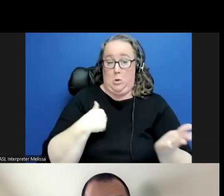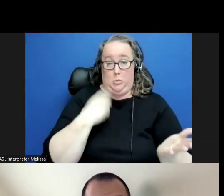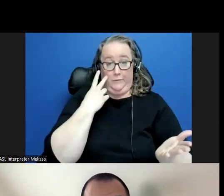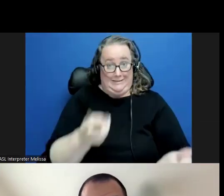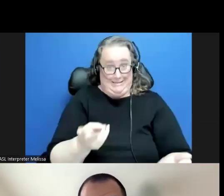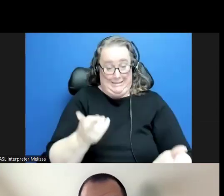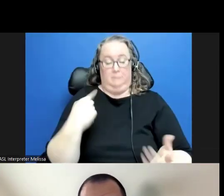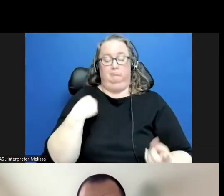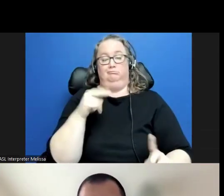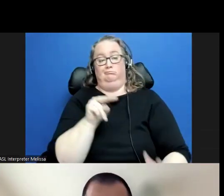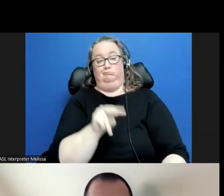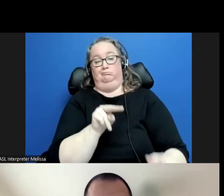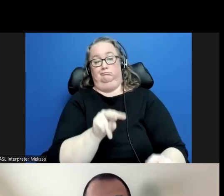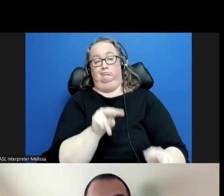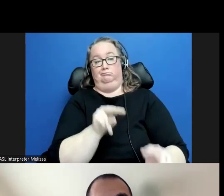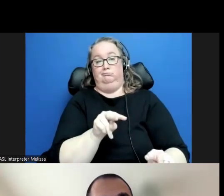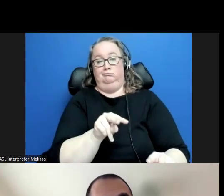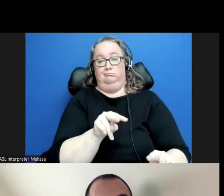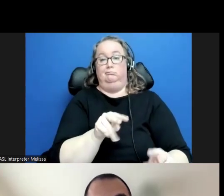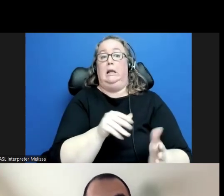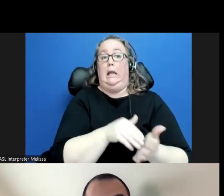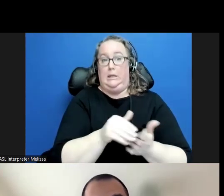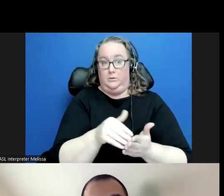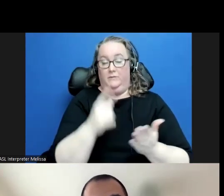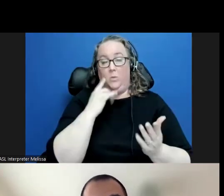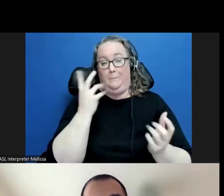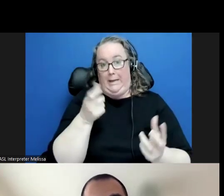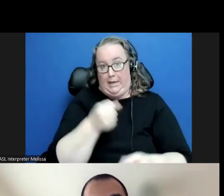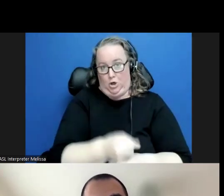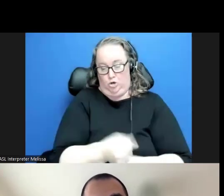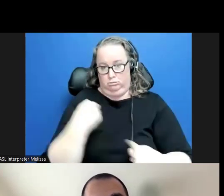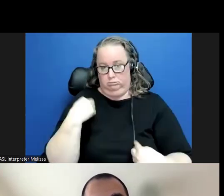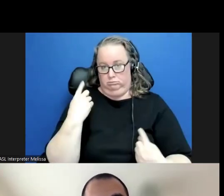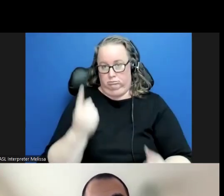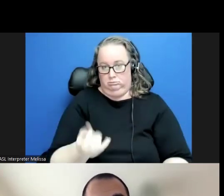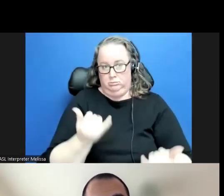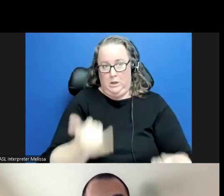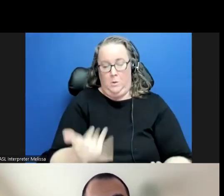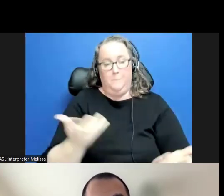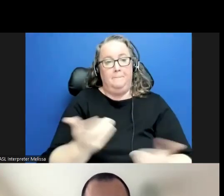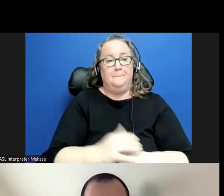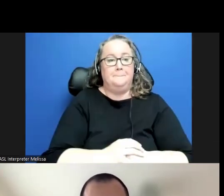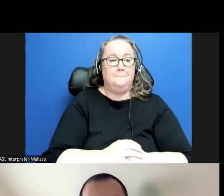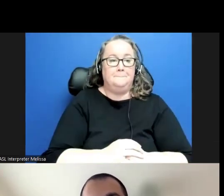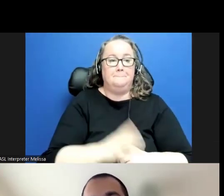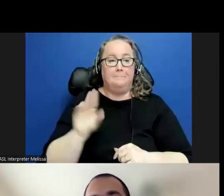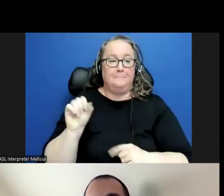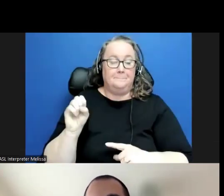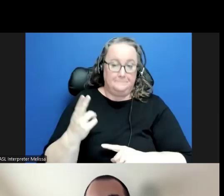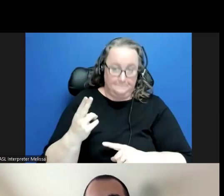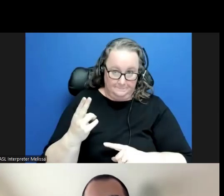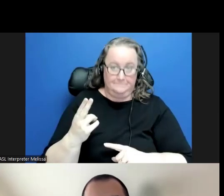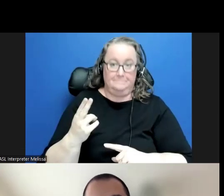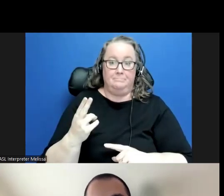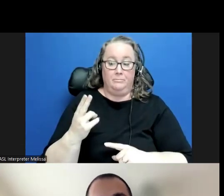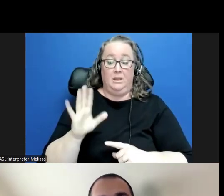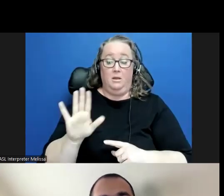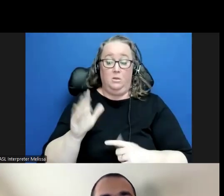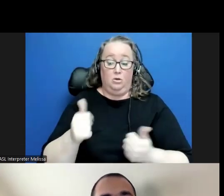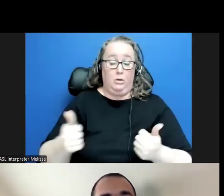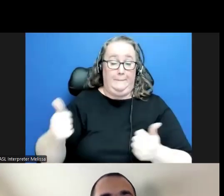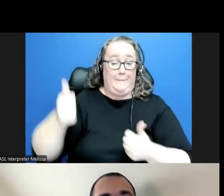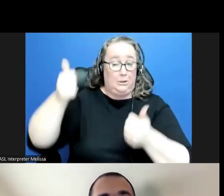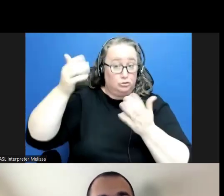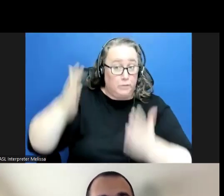found continuously over many years is that Bridgewater, the administrators